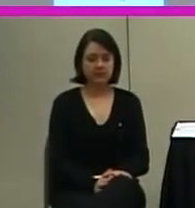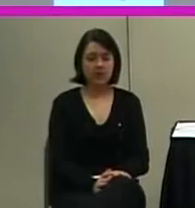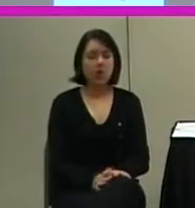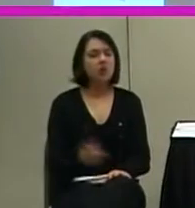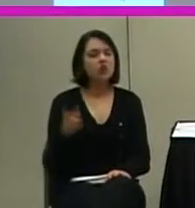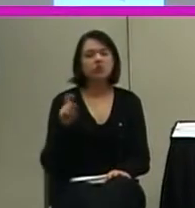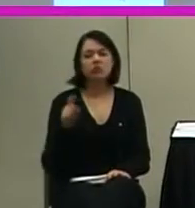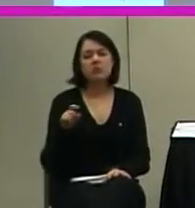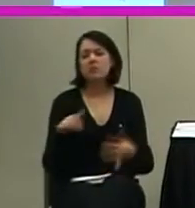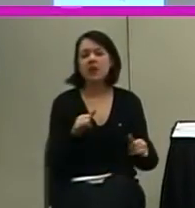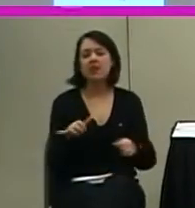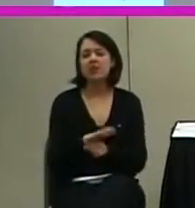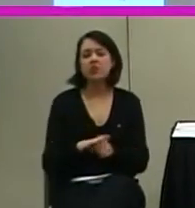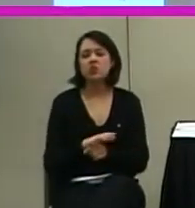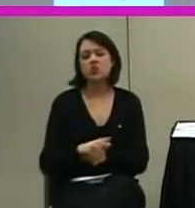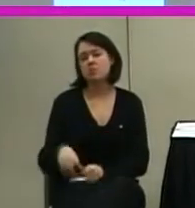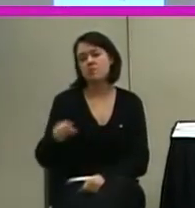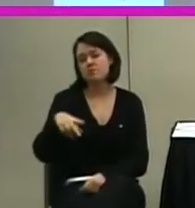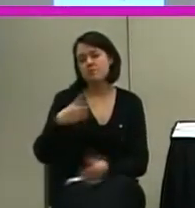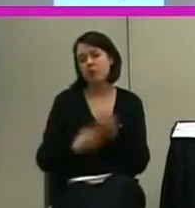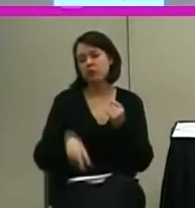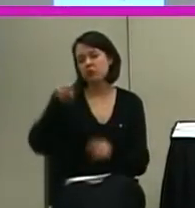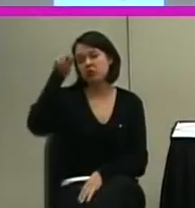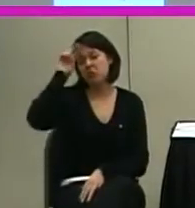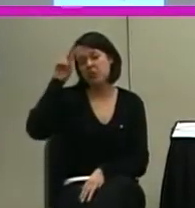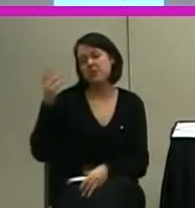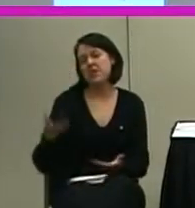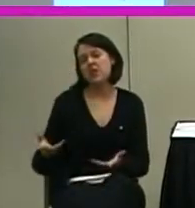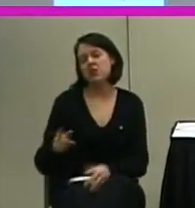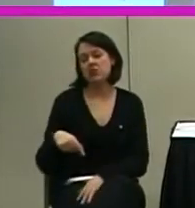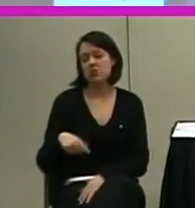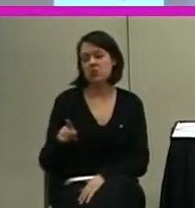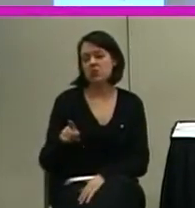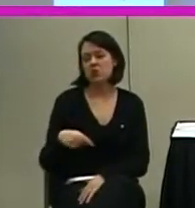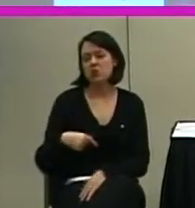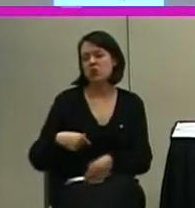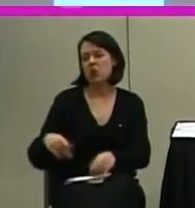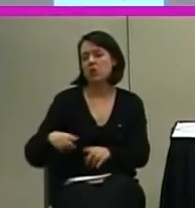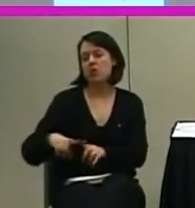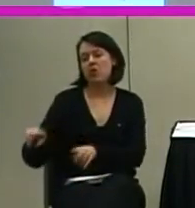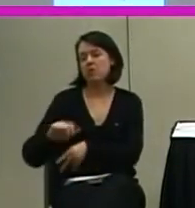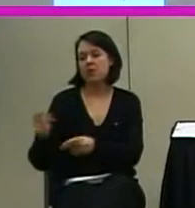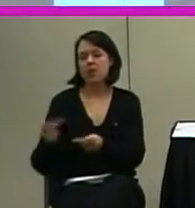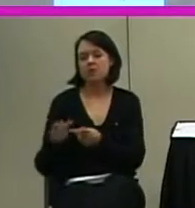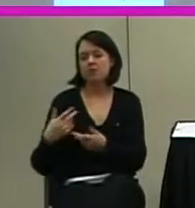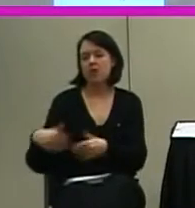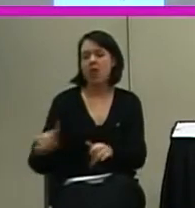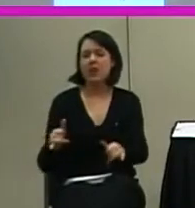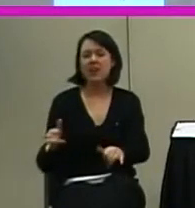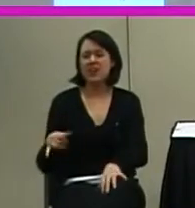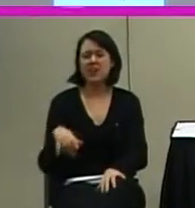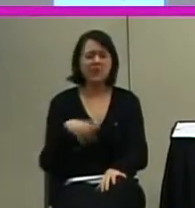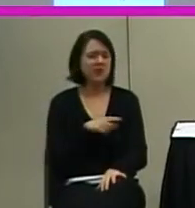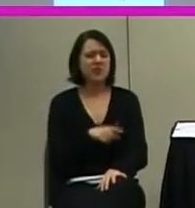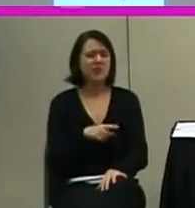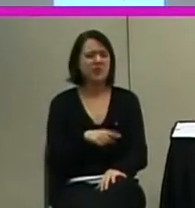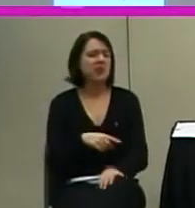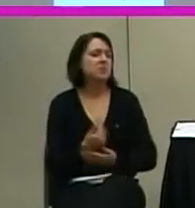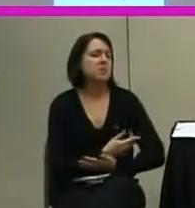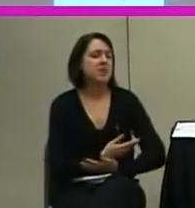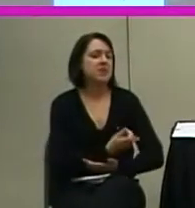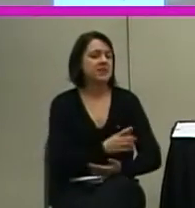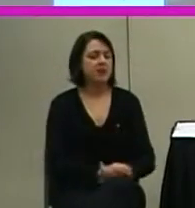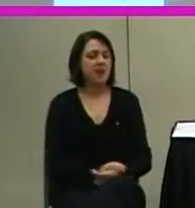You guys shouldn't be on this playground because you're both too stupid to be on this playground. You guys go somewhere else and play. You guys are